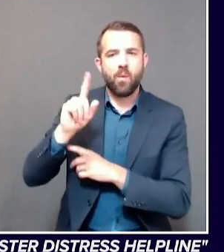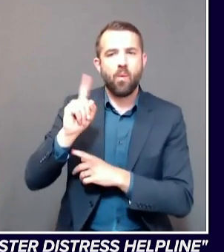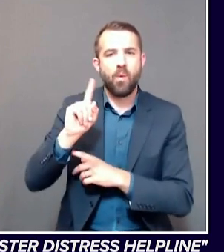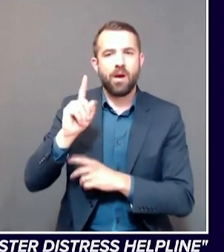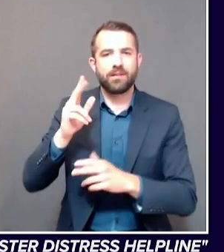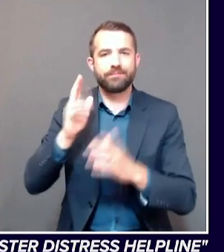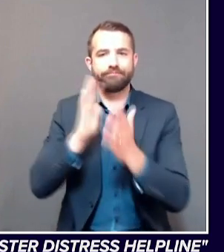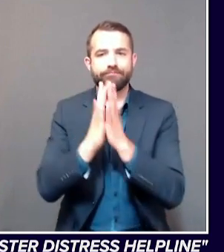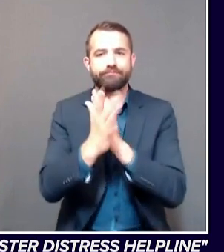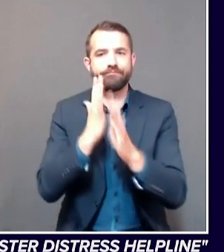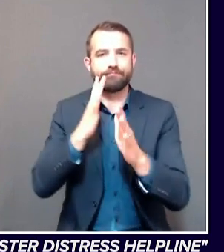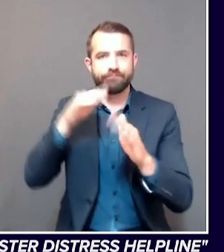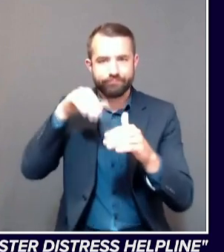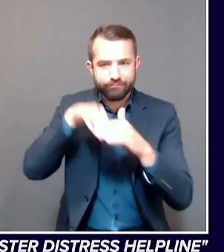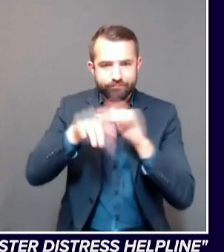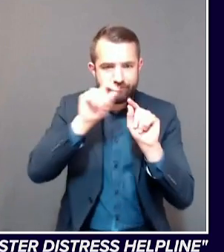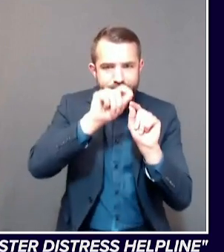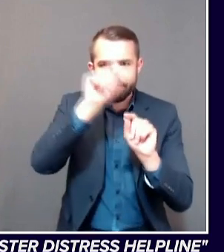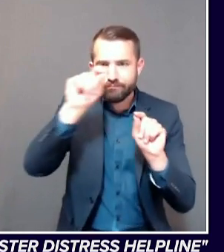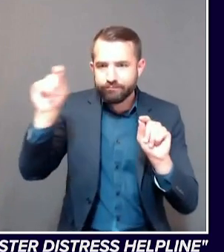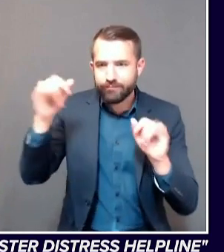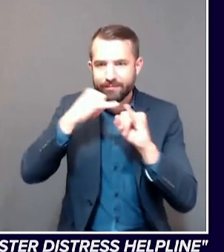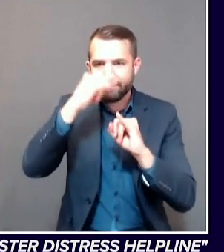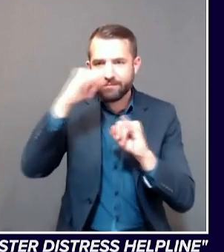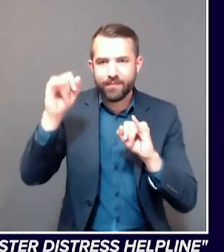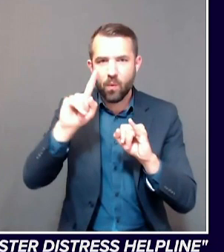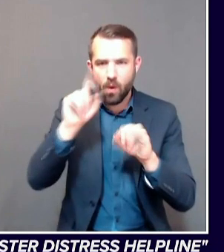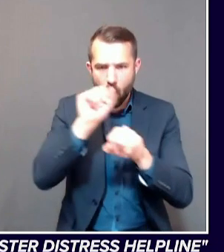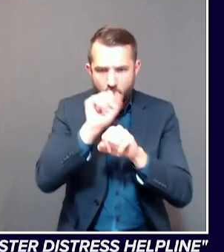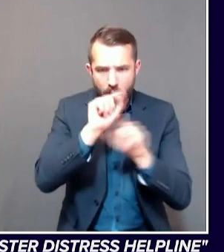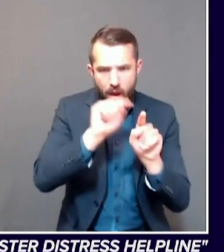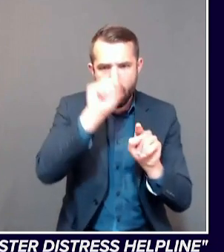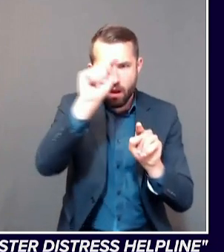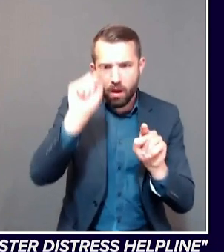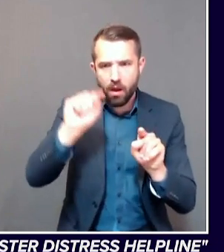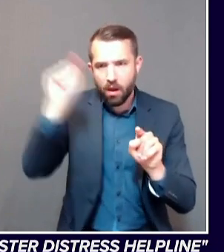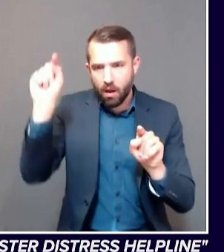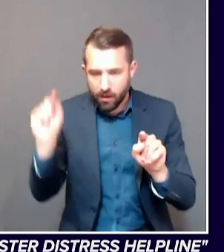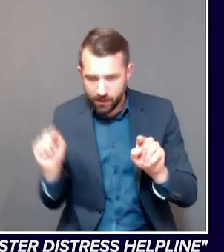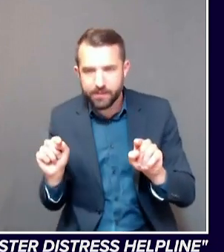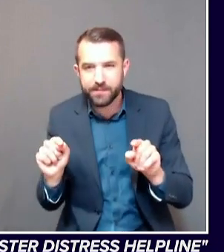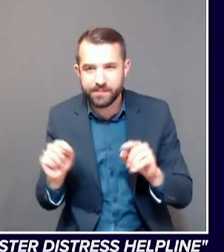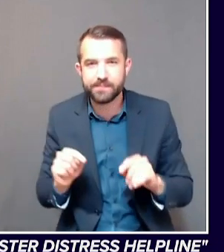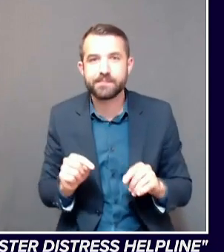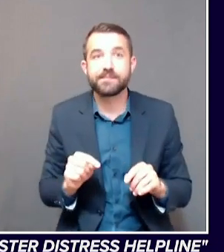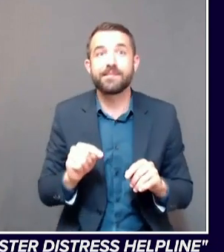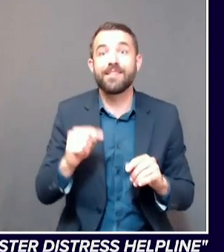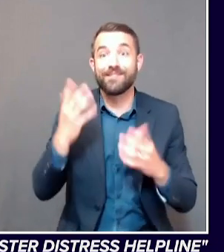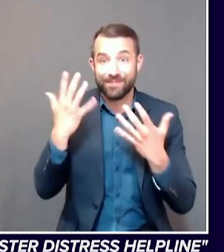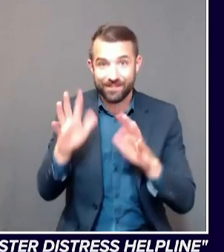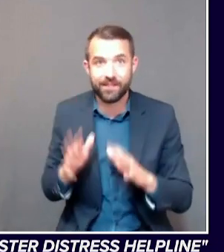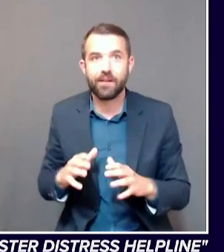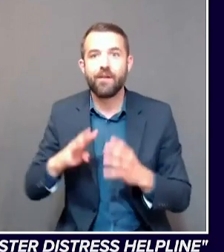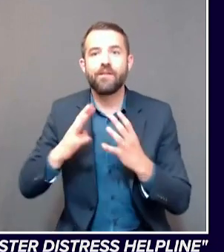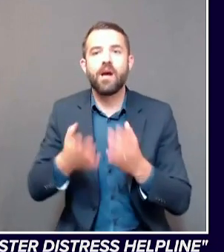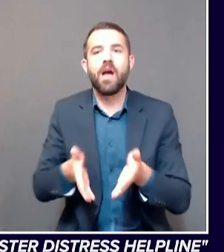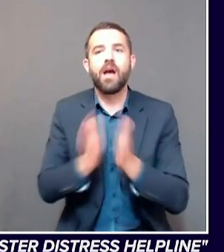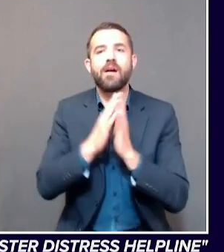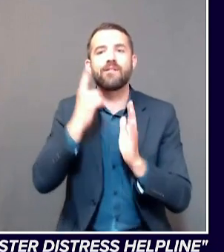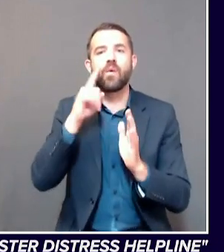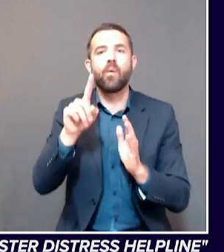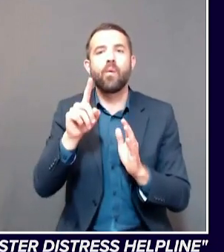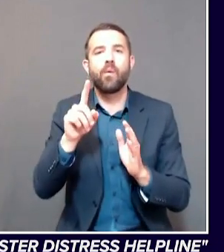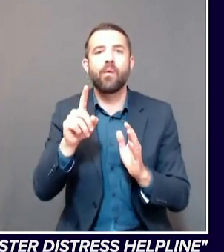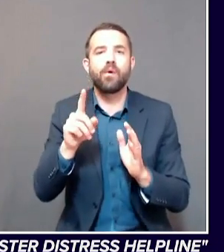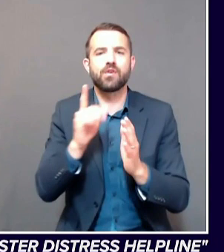In this case, being partly office and partly lab space, we ask for maps around traffic flow and pattern. No, that is very standard practice